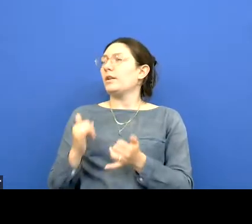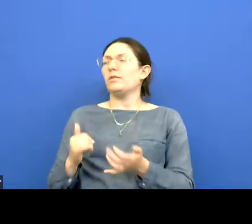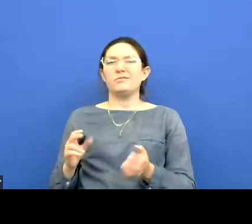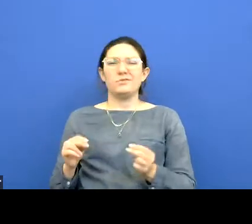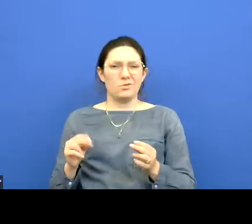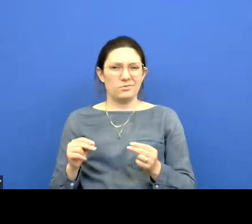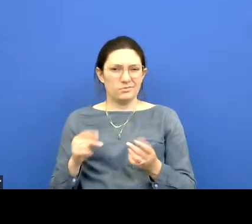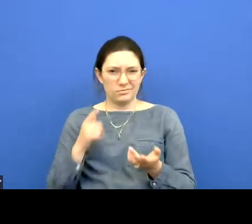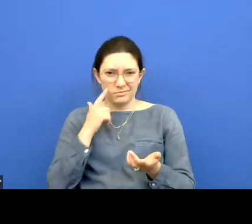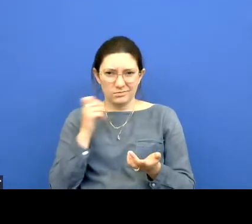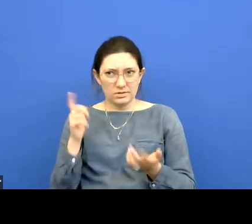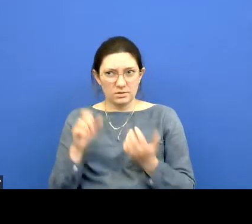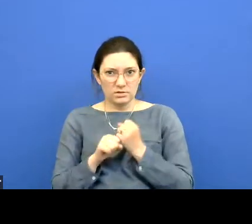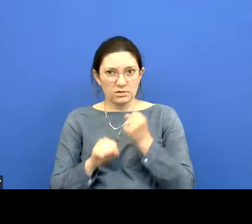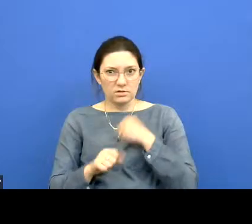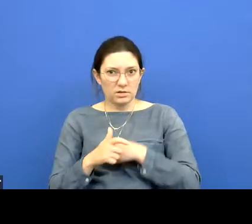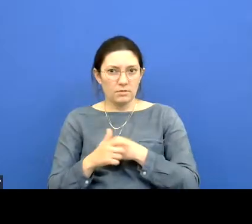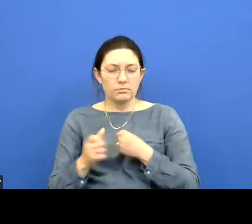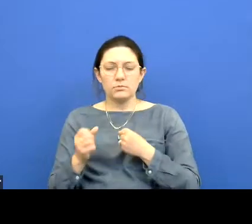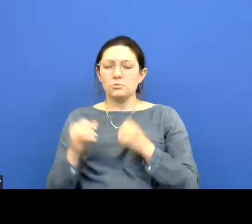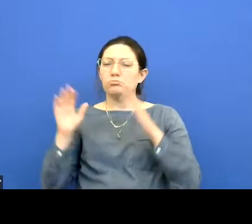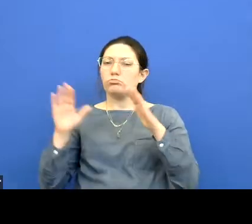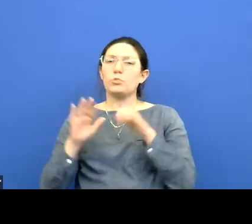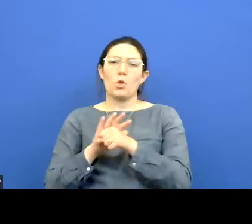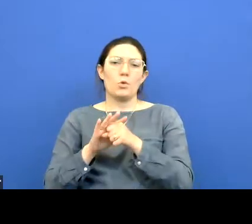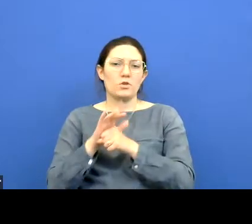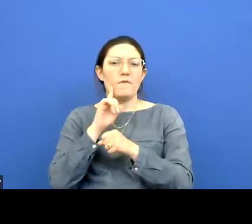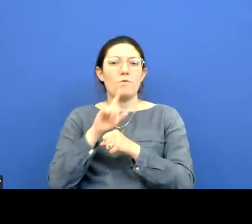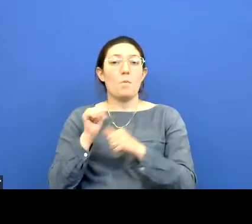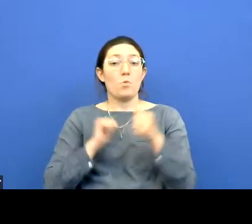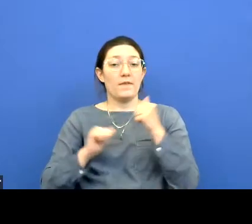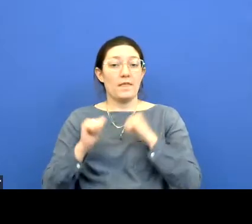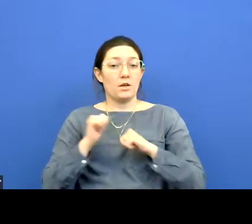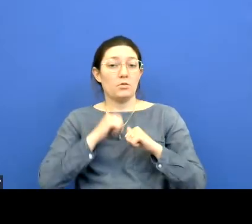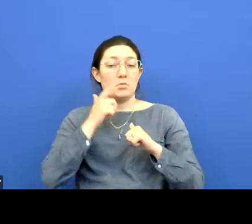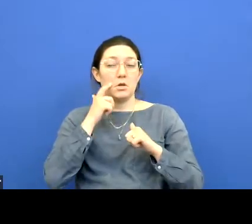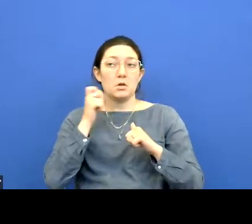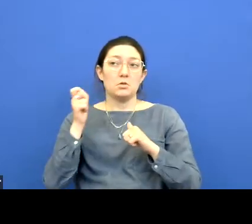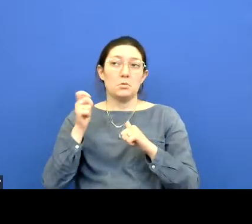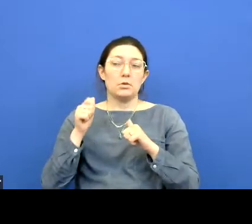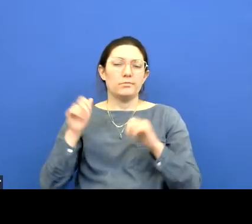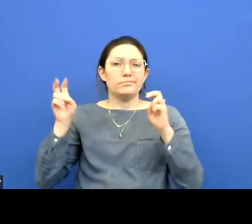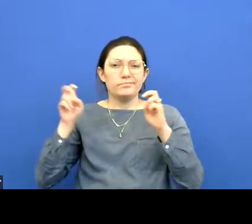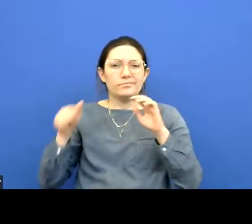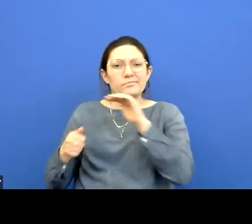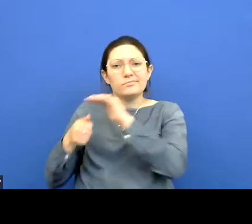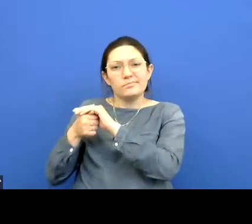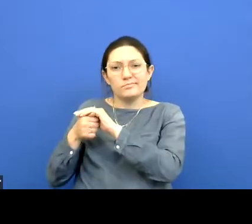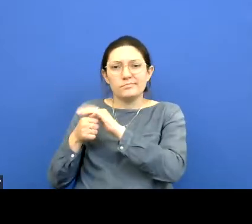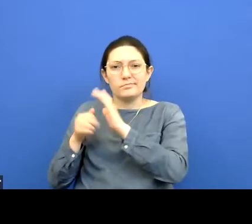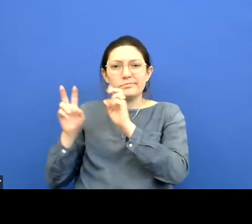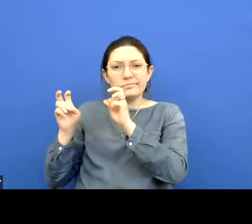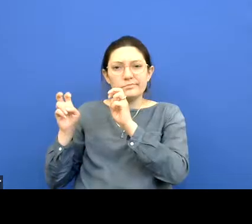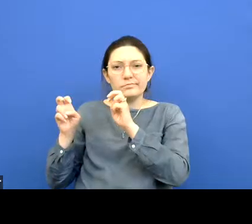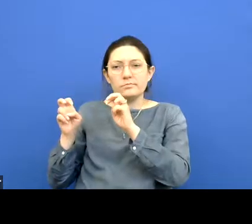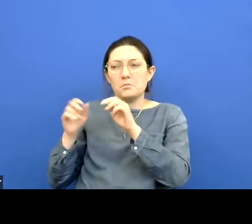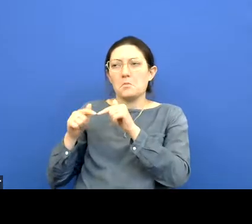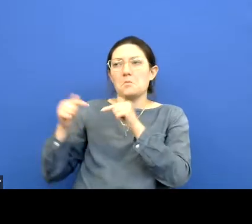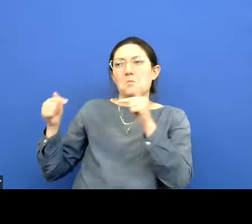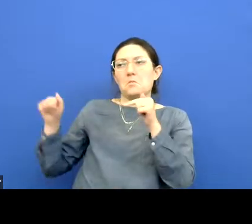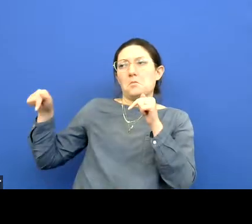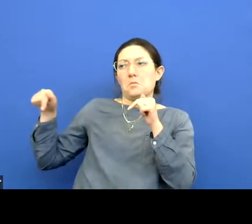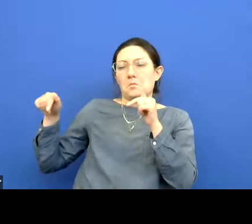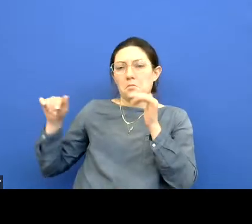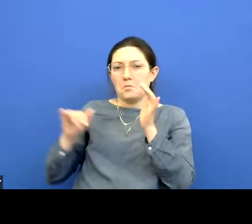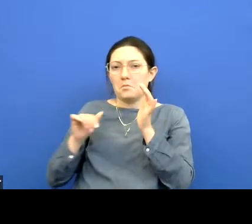at a specific time. So it was a great location for a movie theater because it was kind of, I won't say off the beaten path, but at least adjacent to